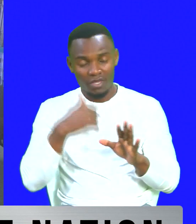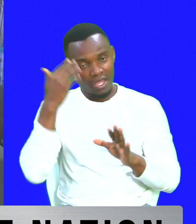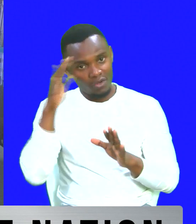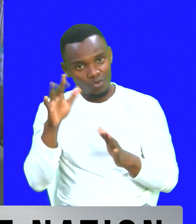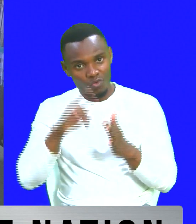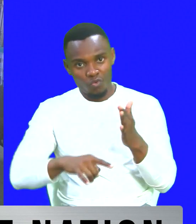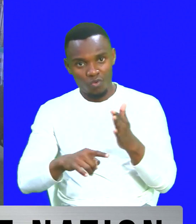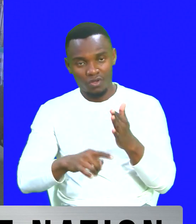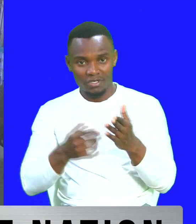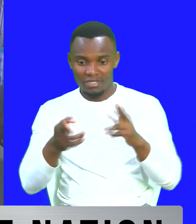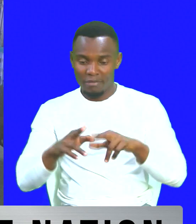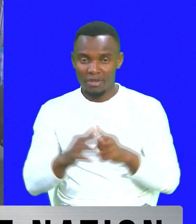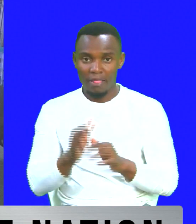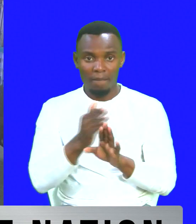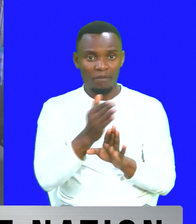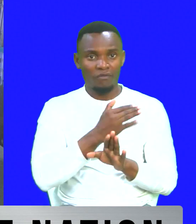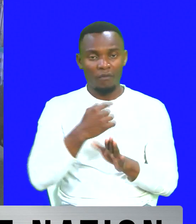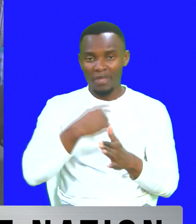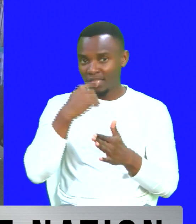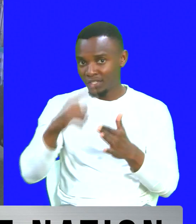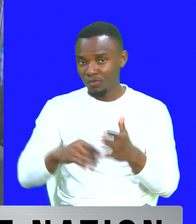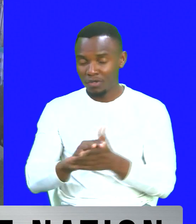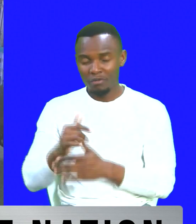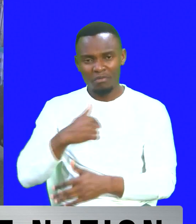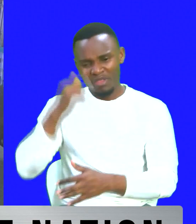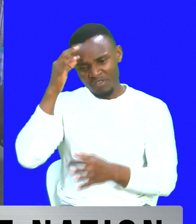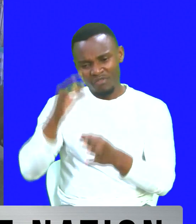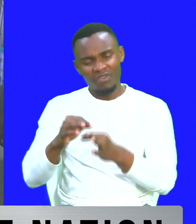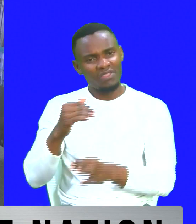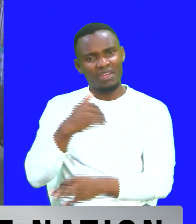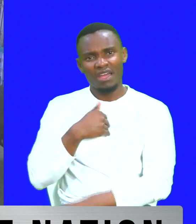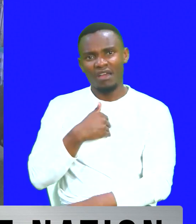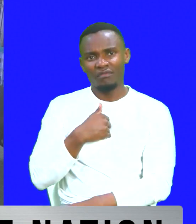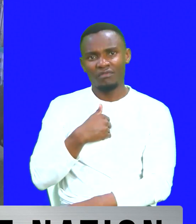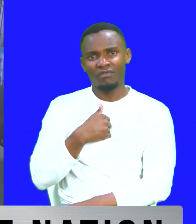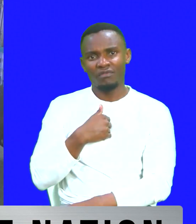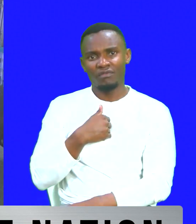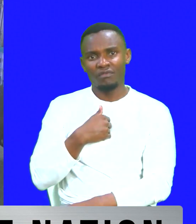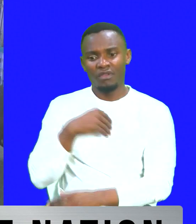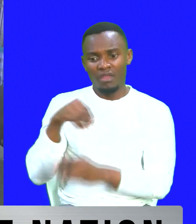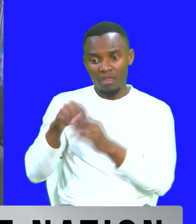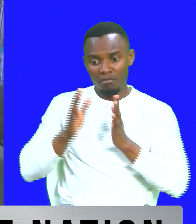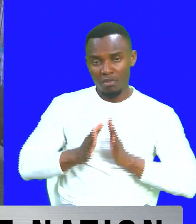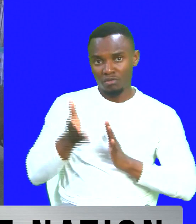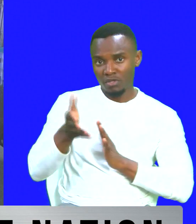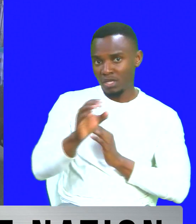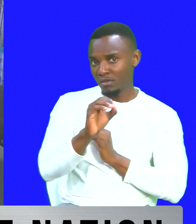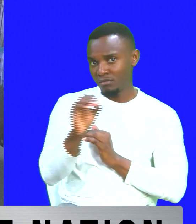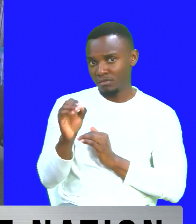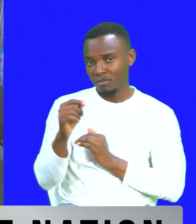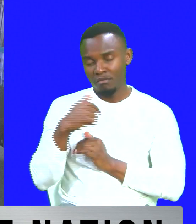because what I told you is I don't have faith in whoever is there now. I don't